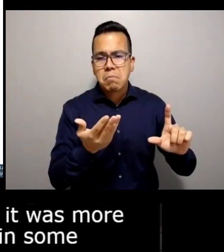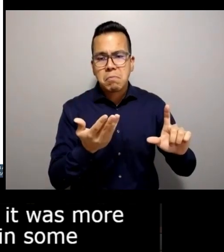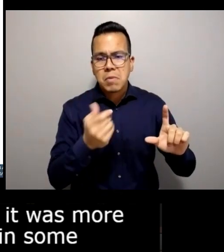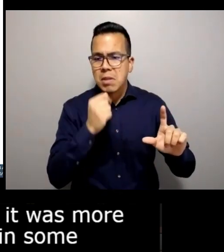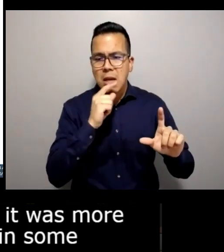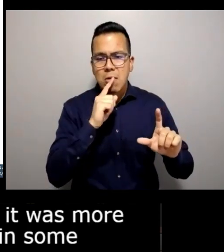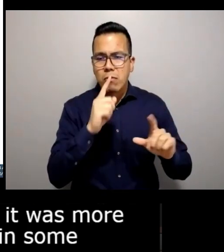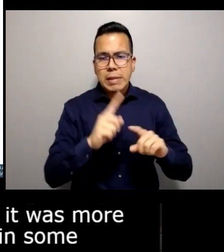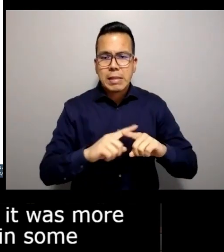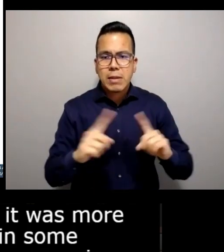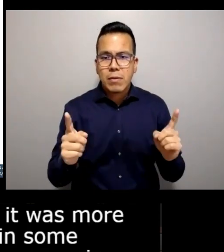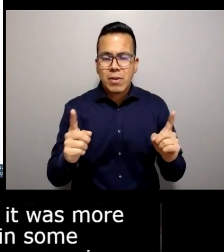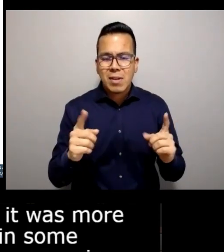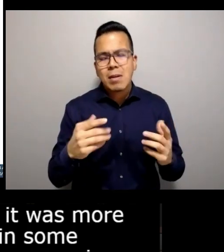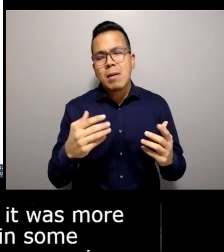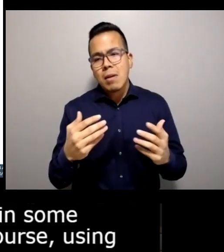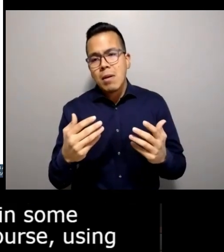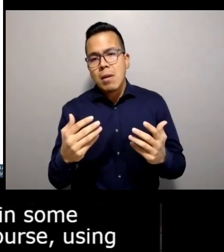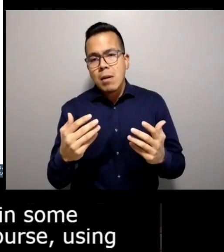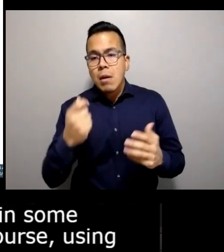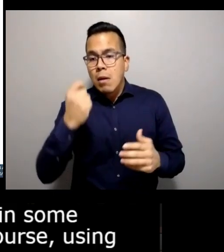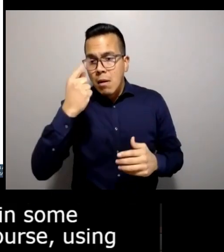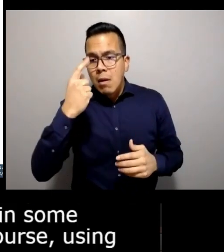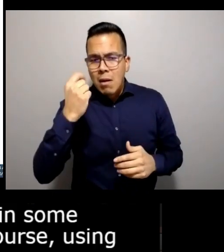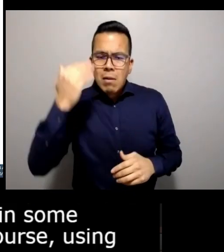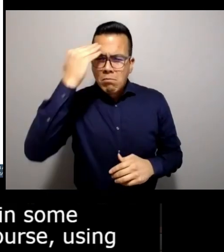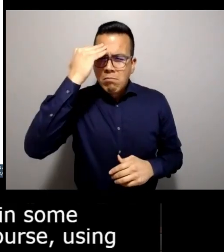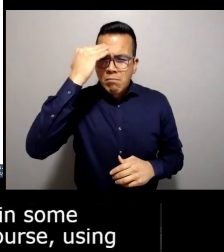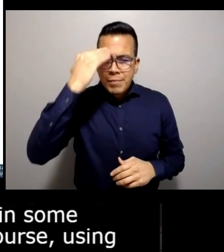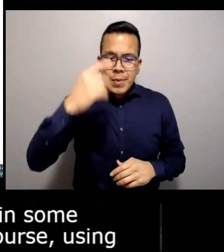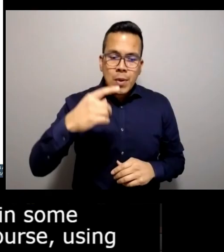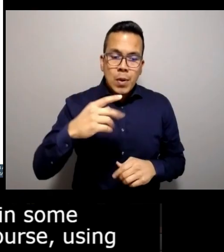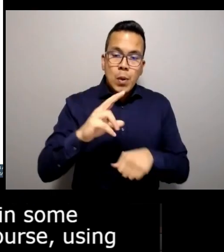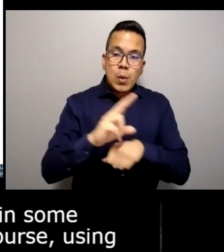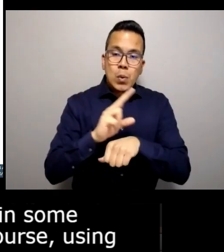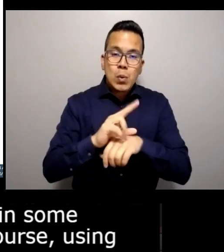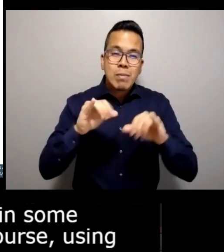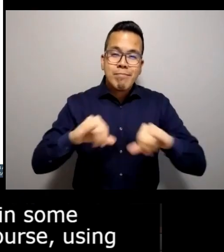the time can be boring, and but you need to